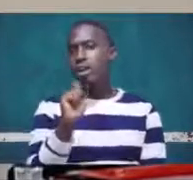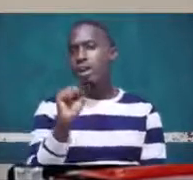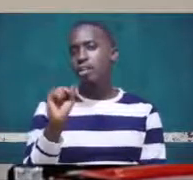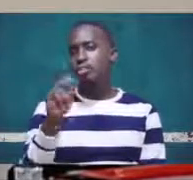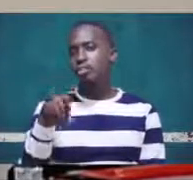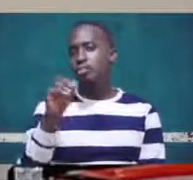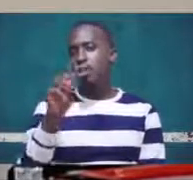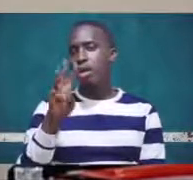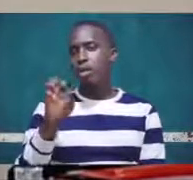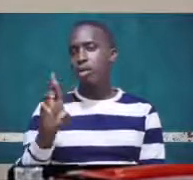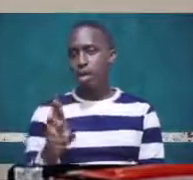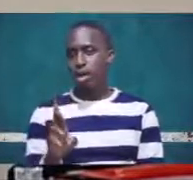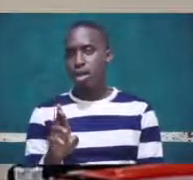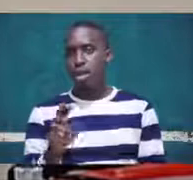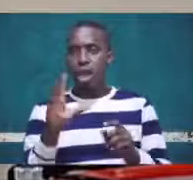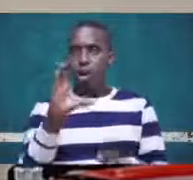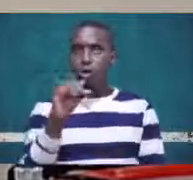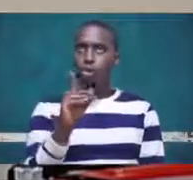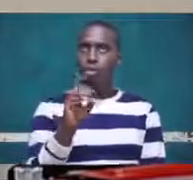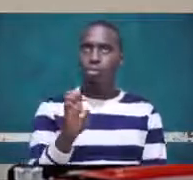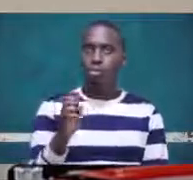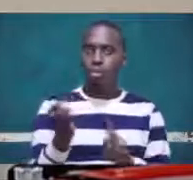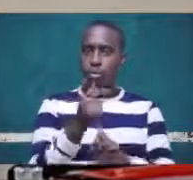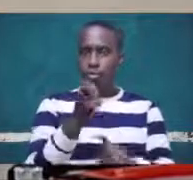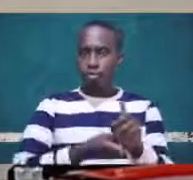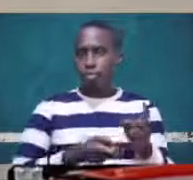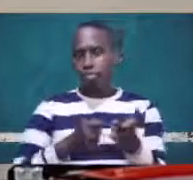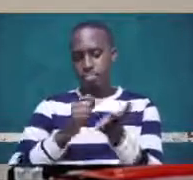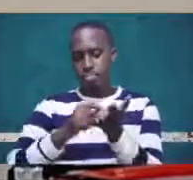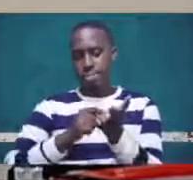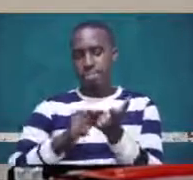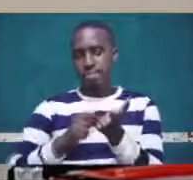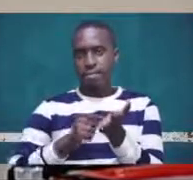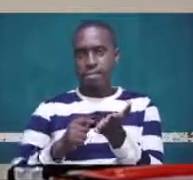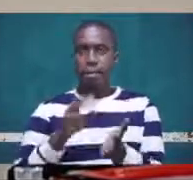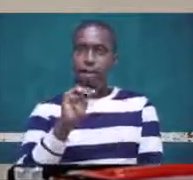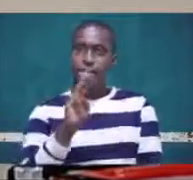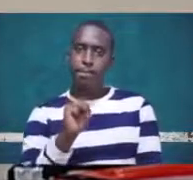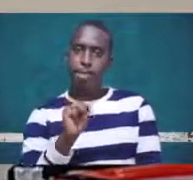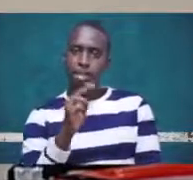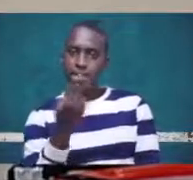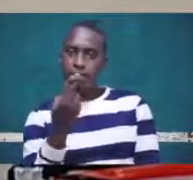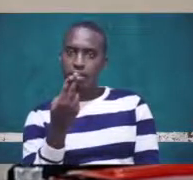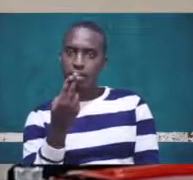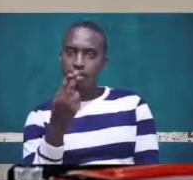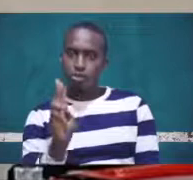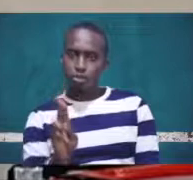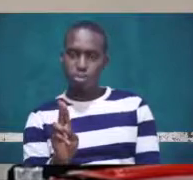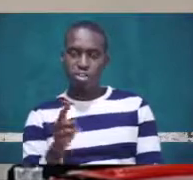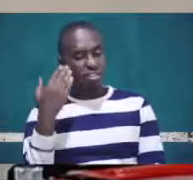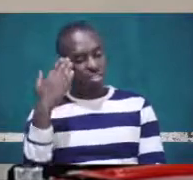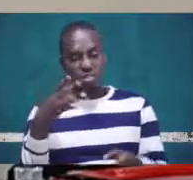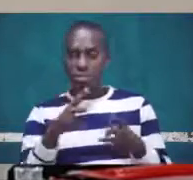the codes we get for airtime cards that are no more now, you go to me to you or you to me, I don't know, whatever you call it.